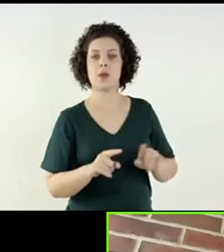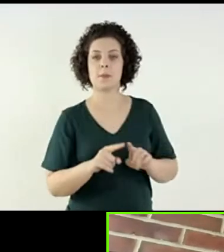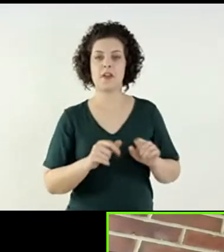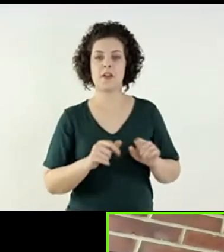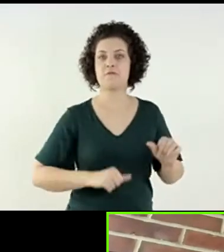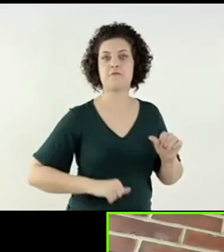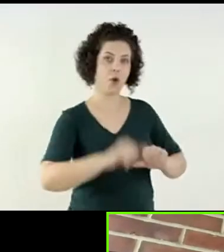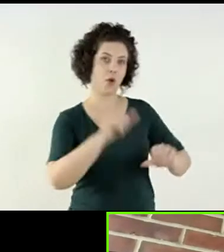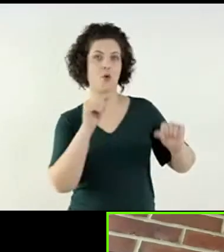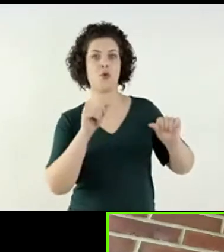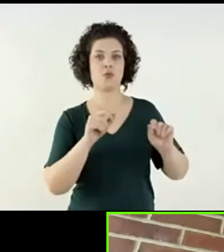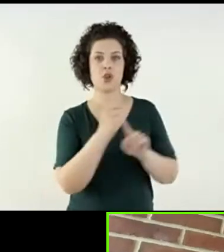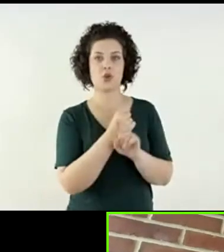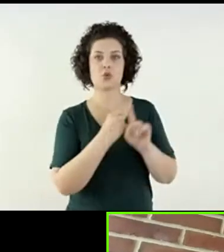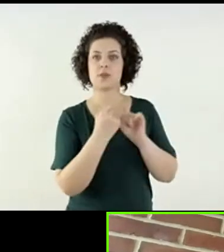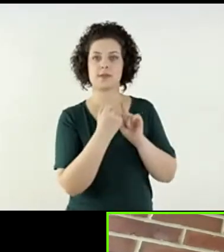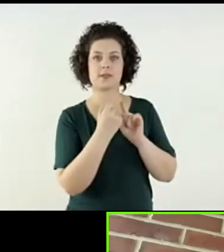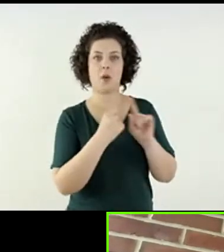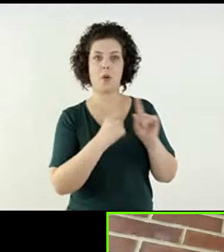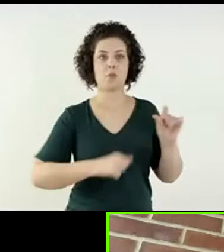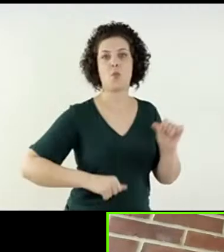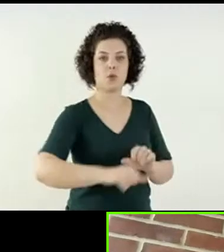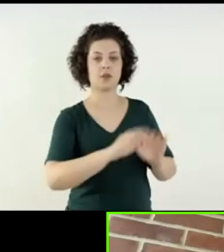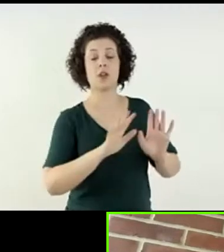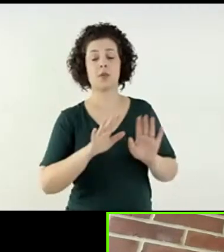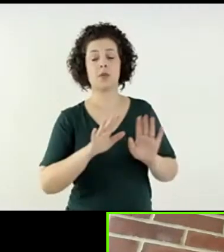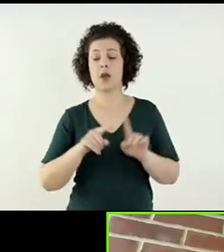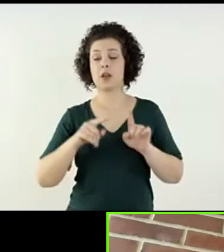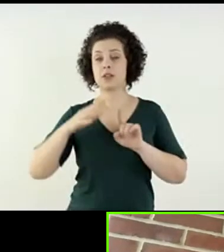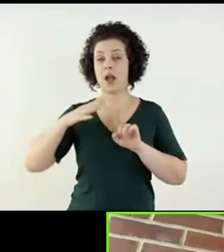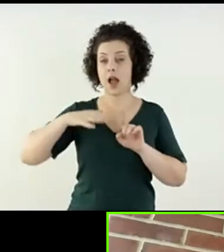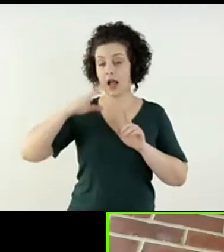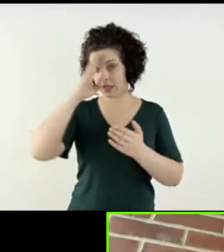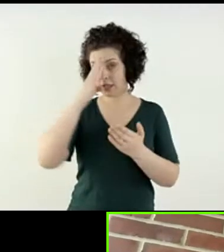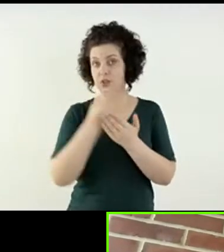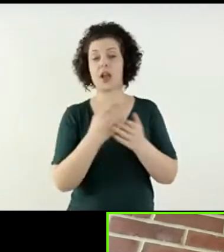that overturning was possible. And I feel disheartened.